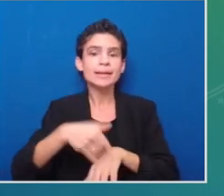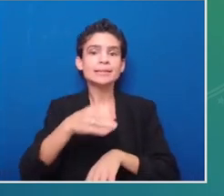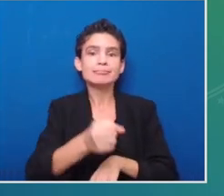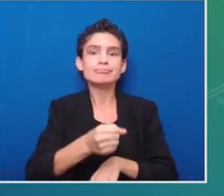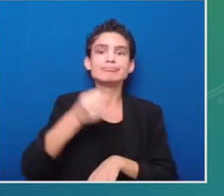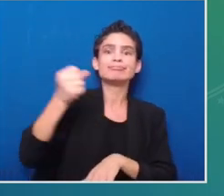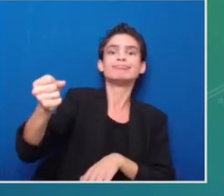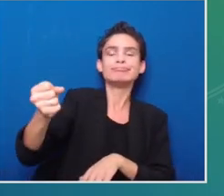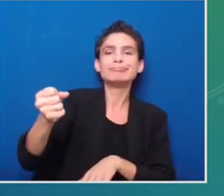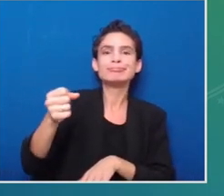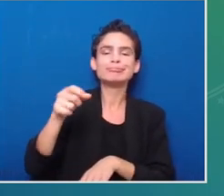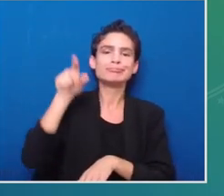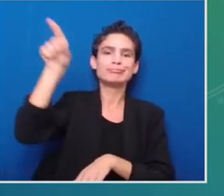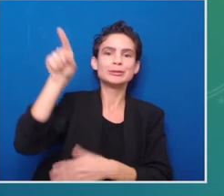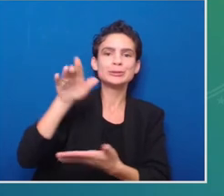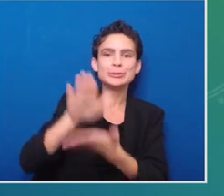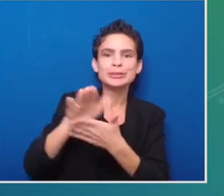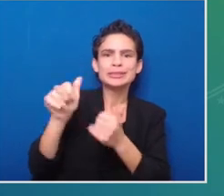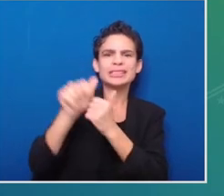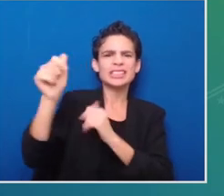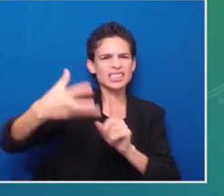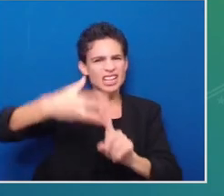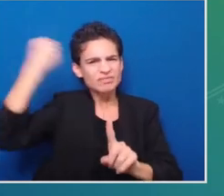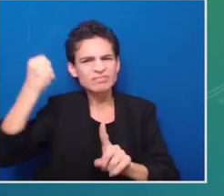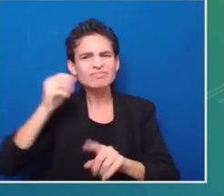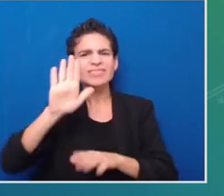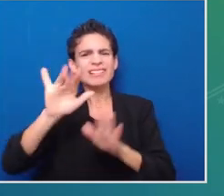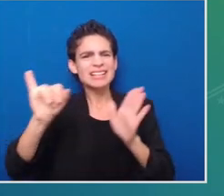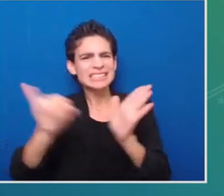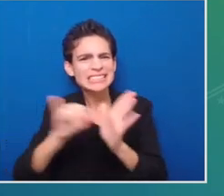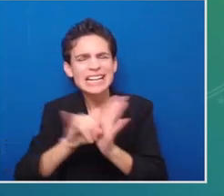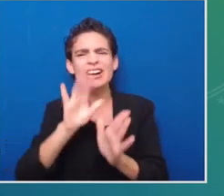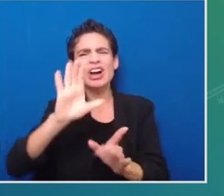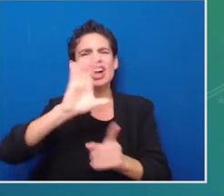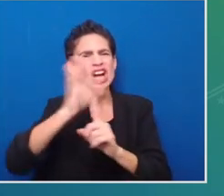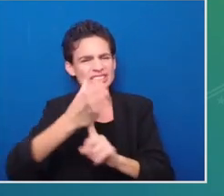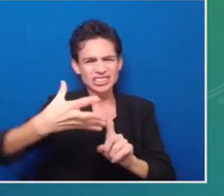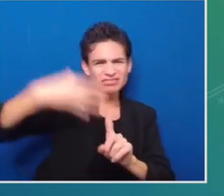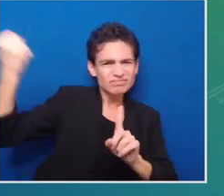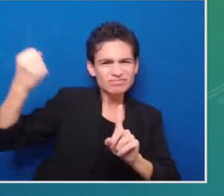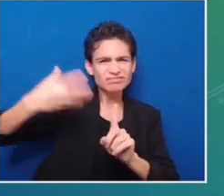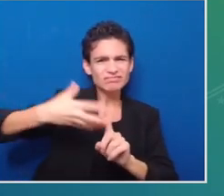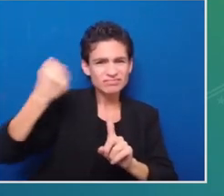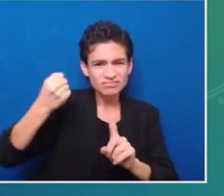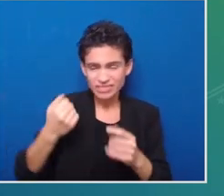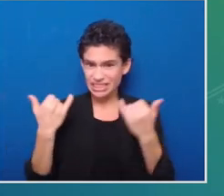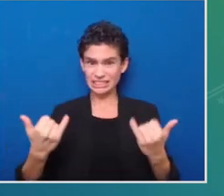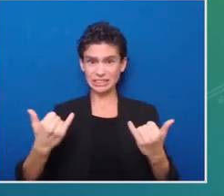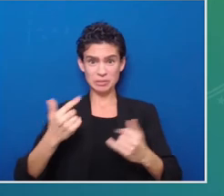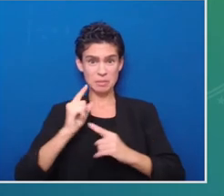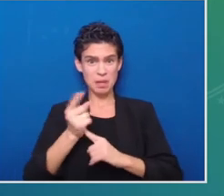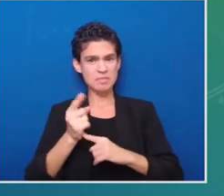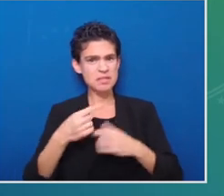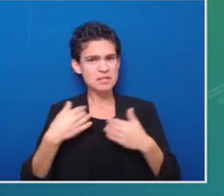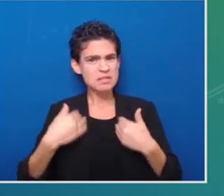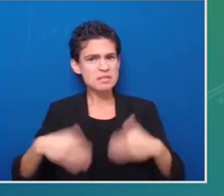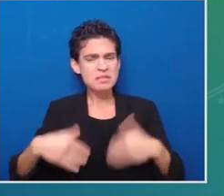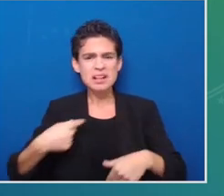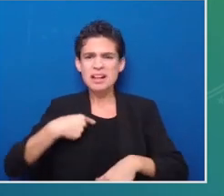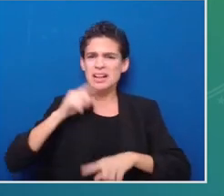and identities, maintained our culture. This moment is profound when we consider the fact that a